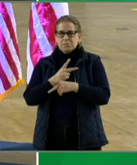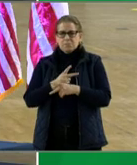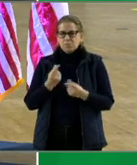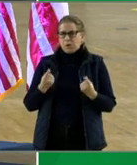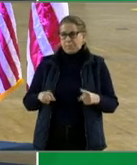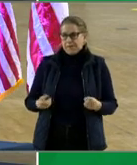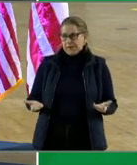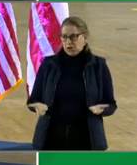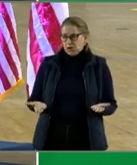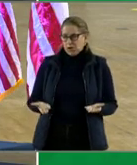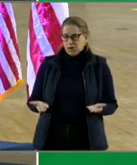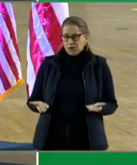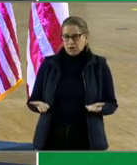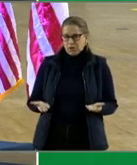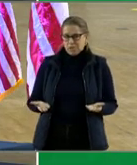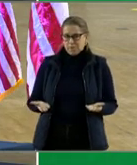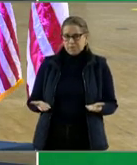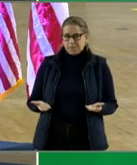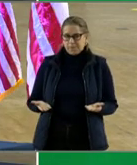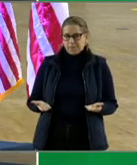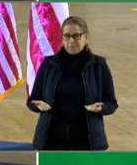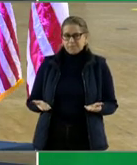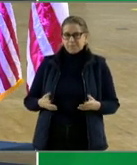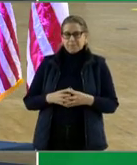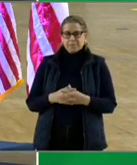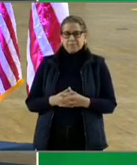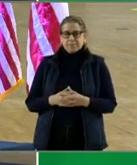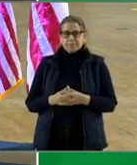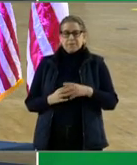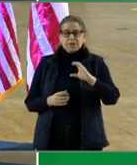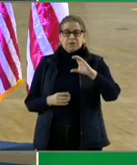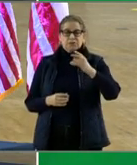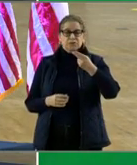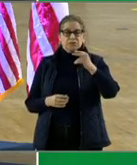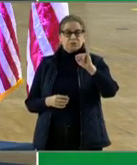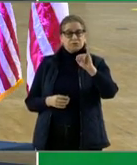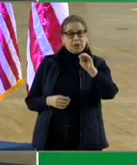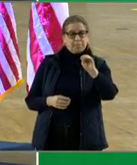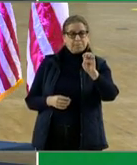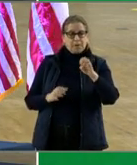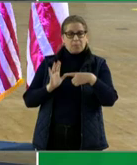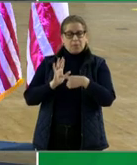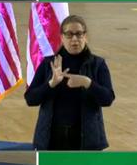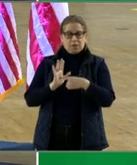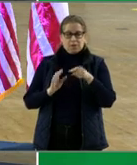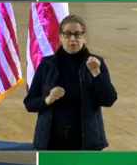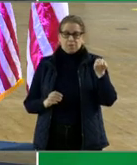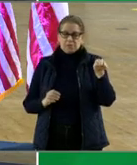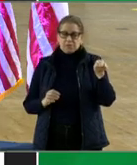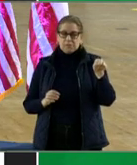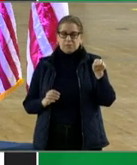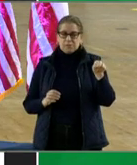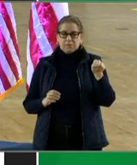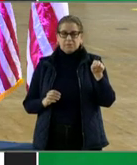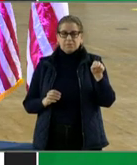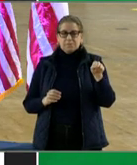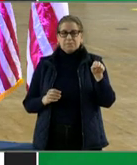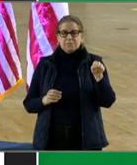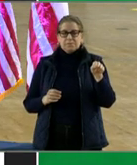So using the CHIME model, we expect that over the course of this public health